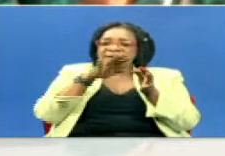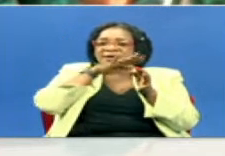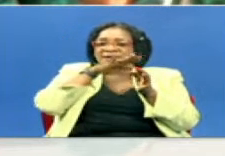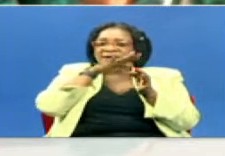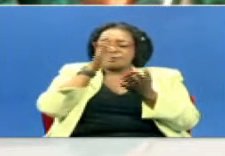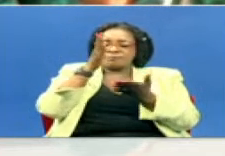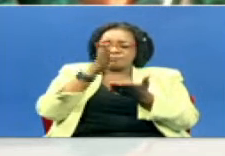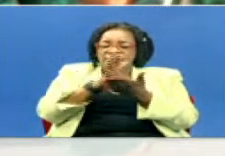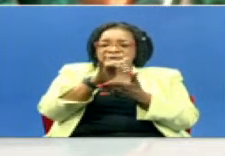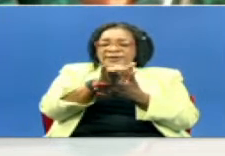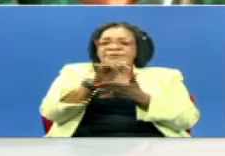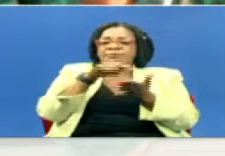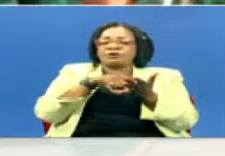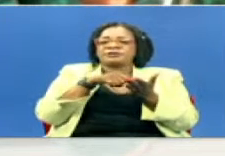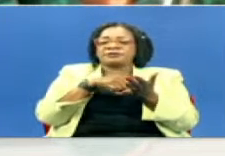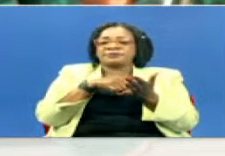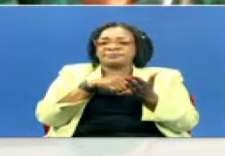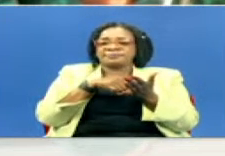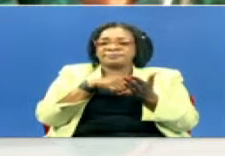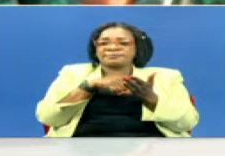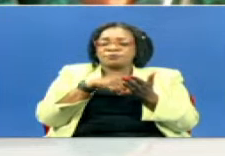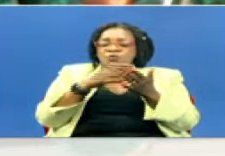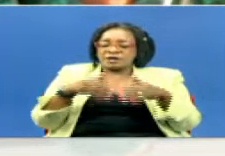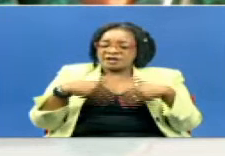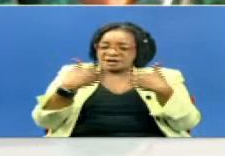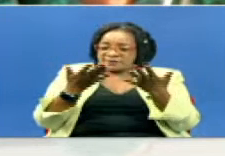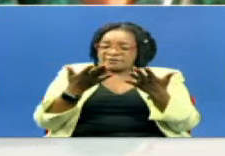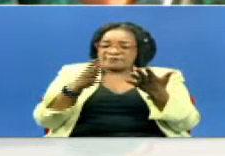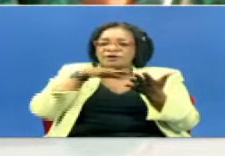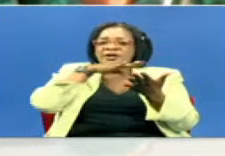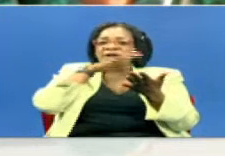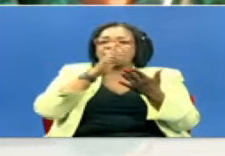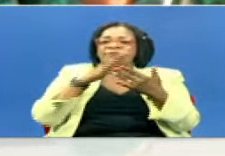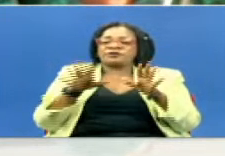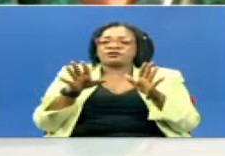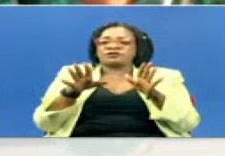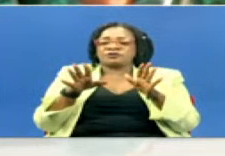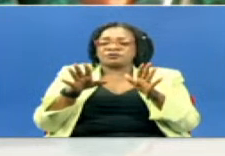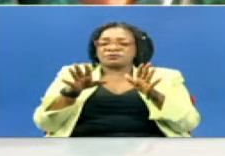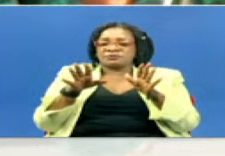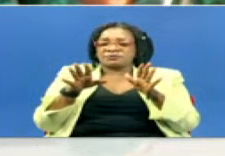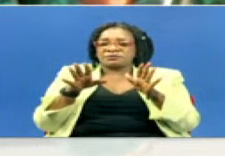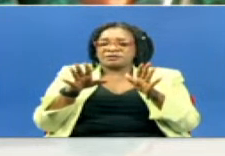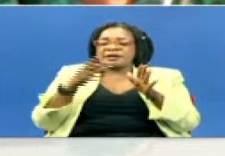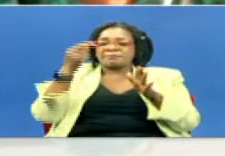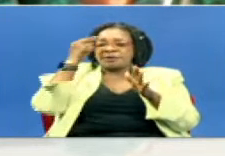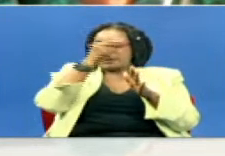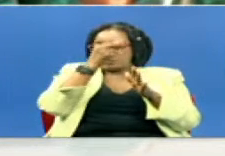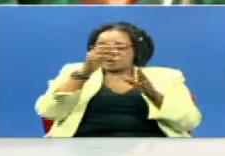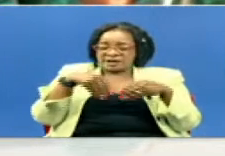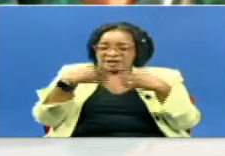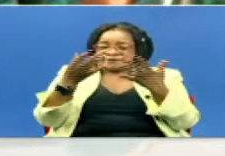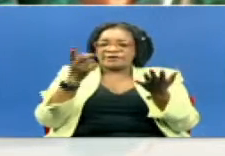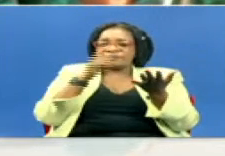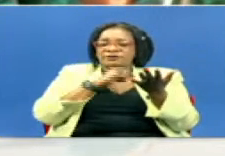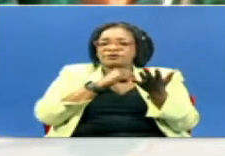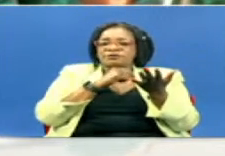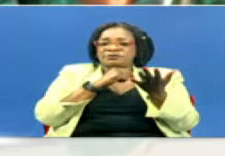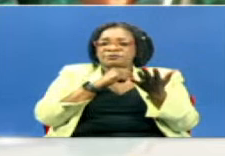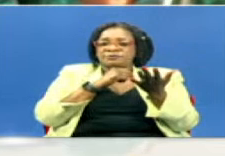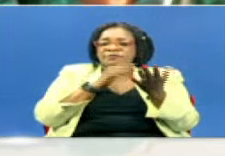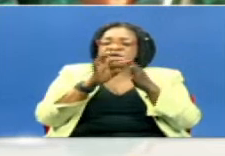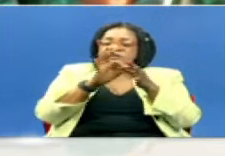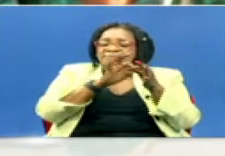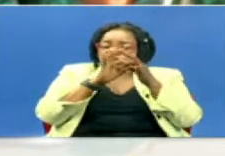proved that point. We delivered for Raila. We delivered for Raila and Martha. We delivered for Azimio La